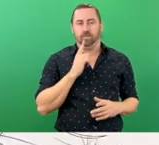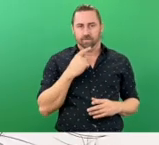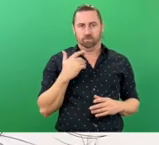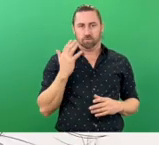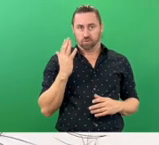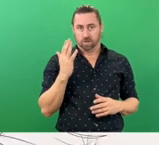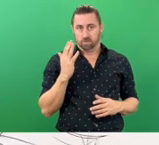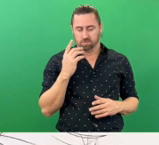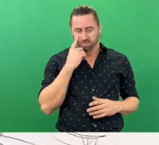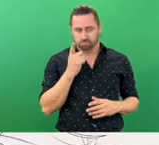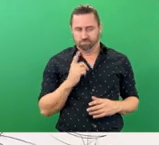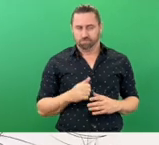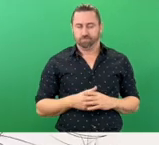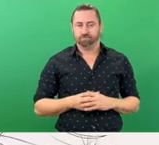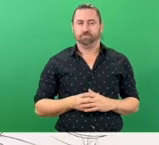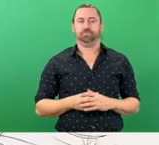hold my mirror up too.